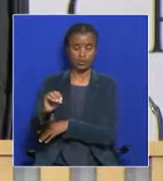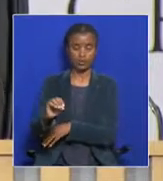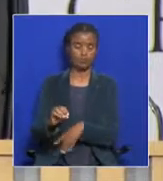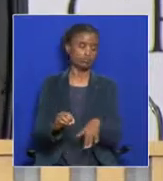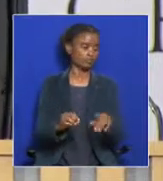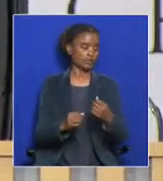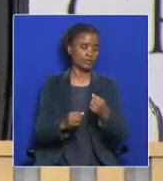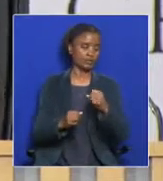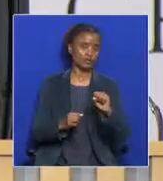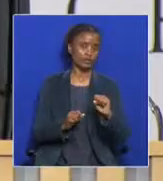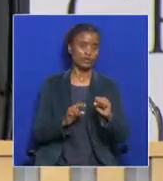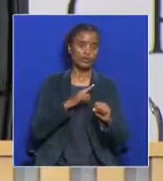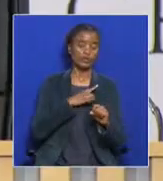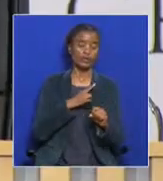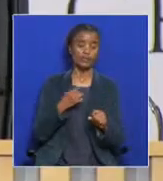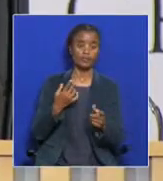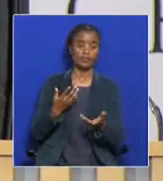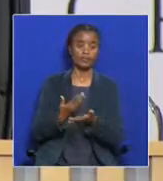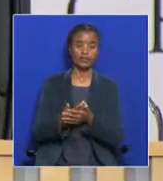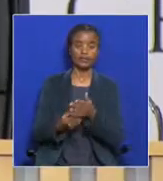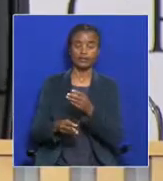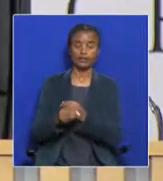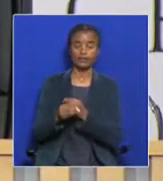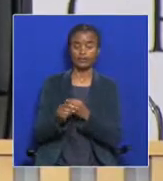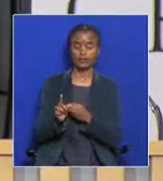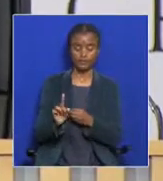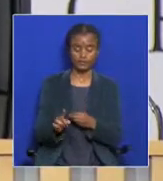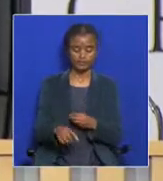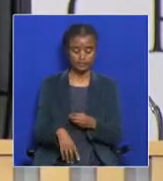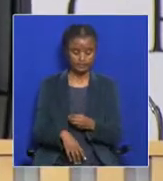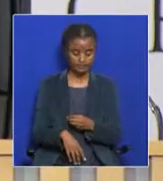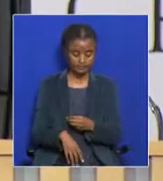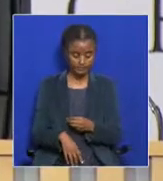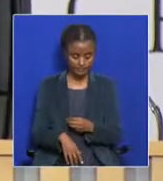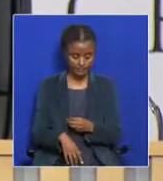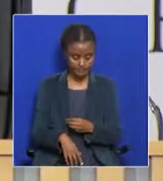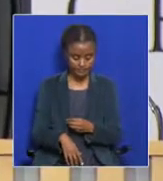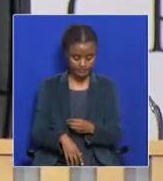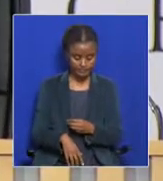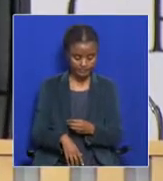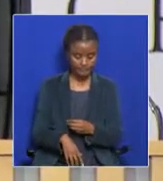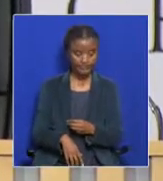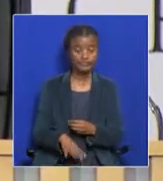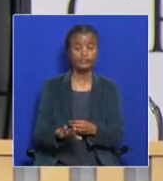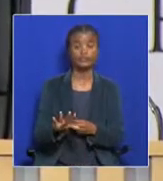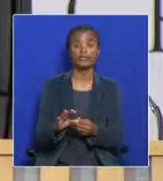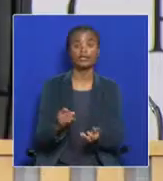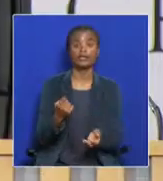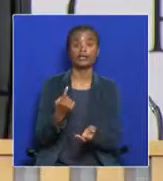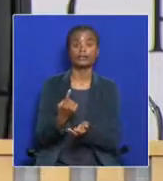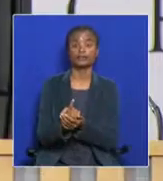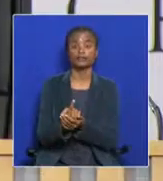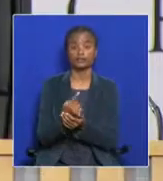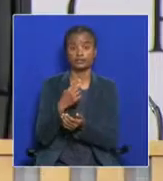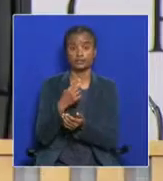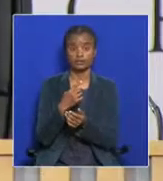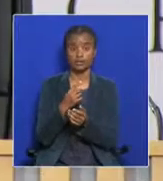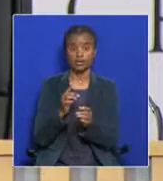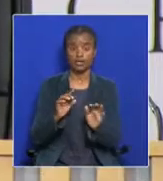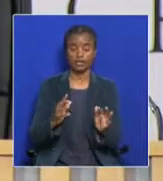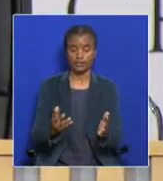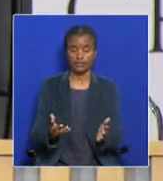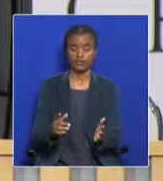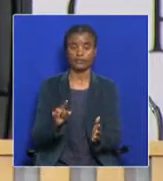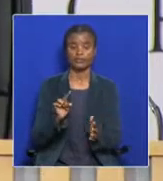add, and this is really the reality of it. These type of cases are more